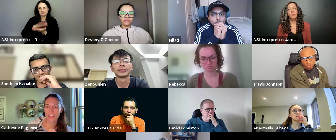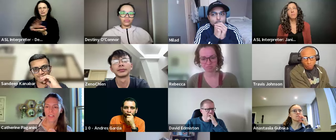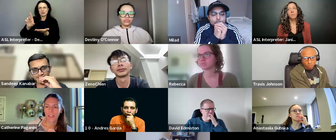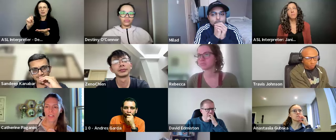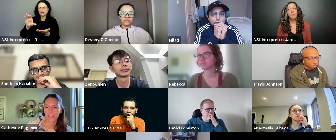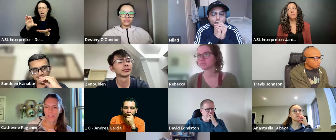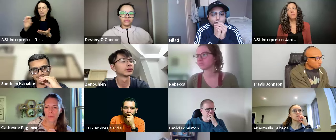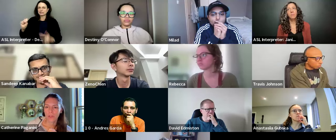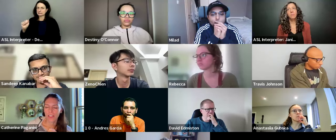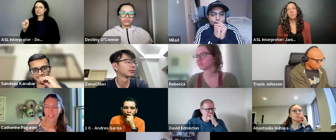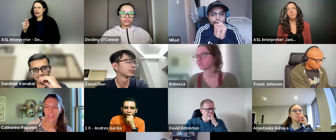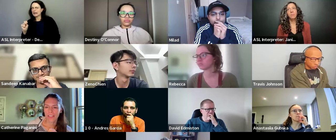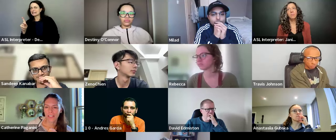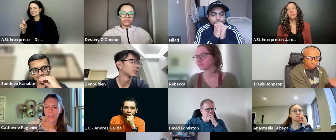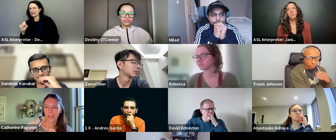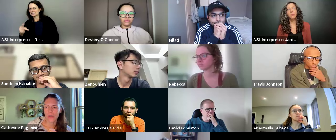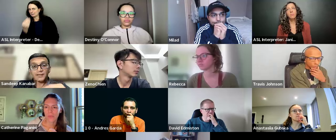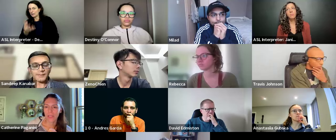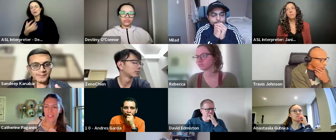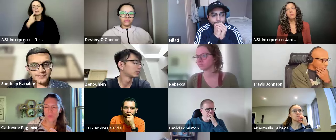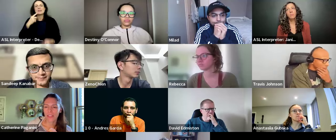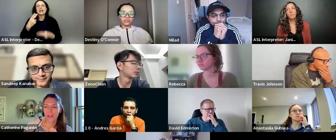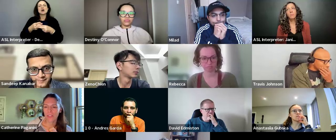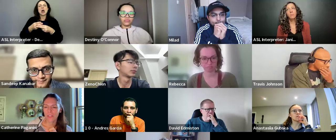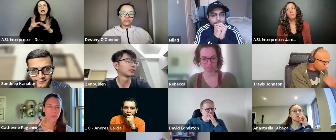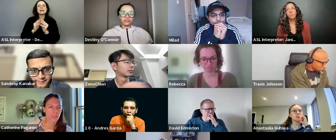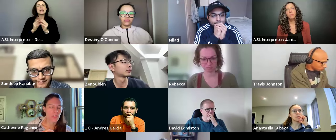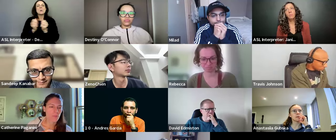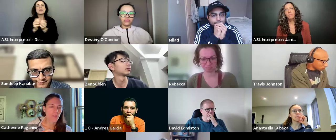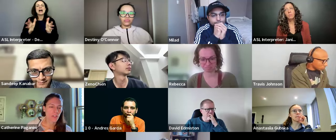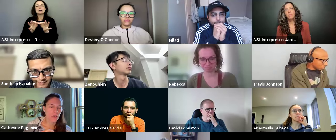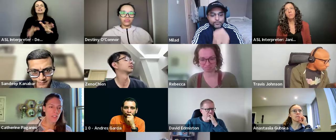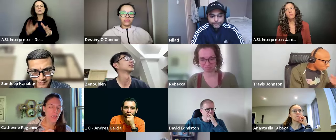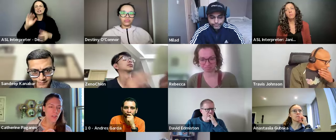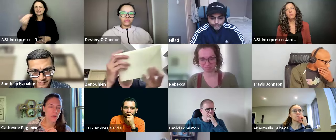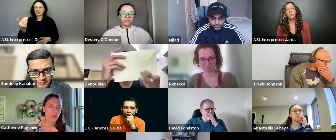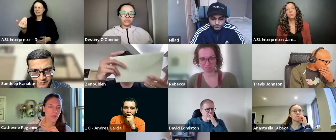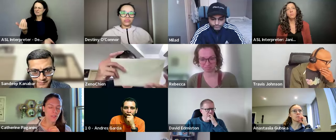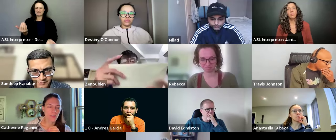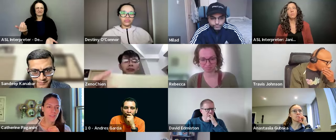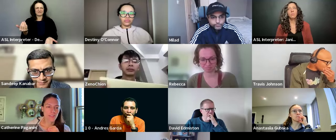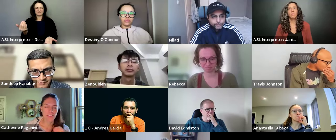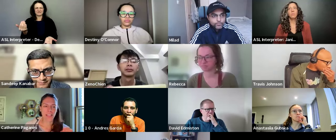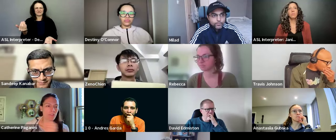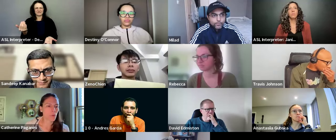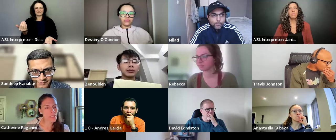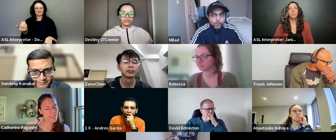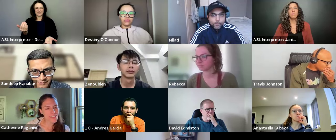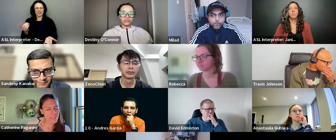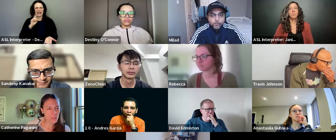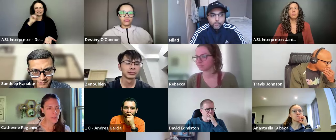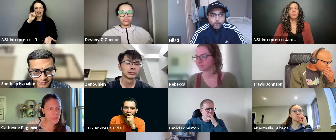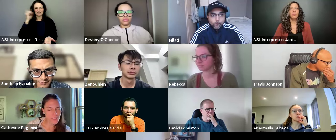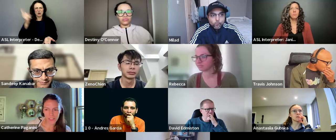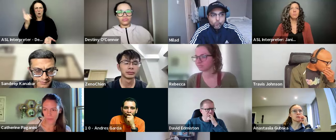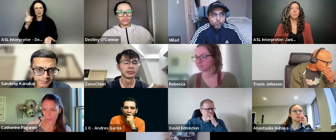like calling it a meetings without interpreters seems very much like deaf always